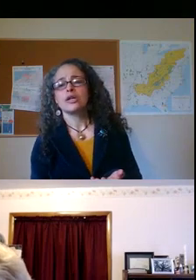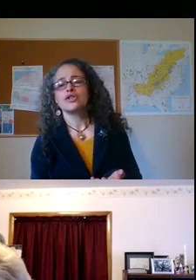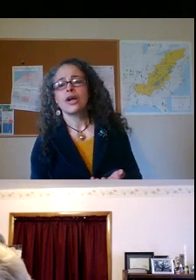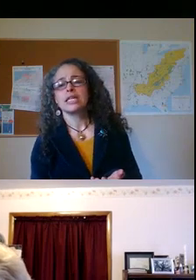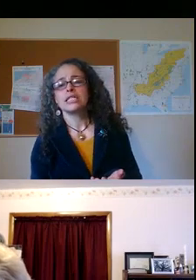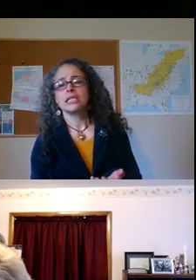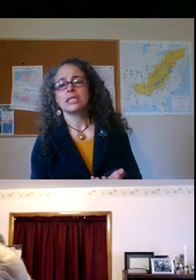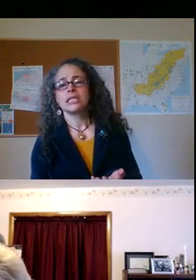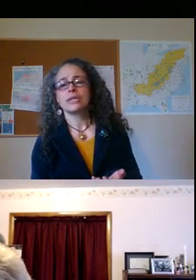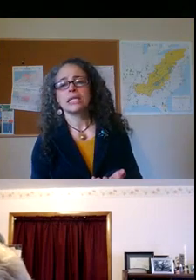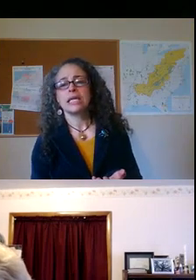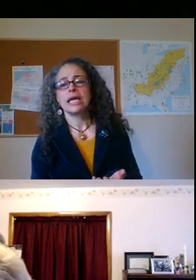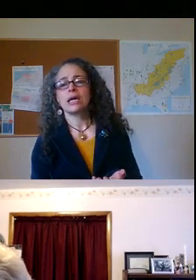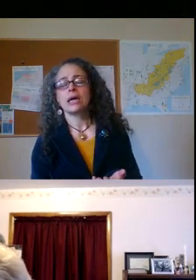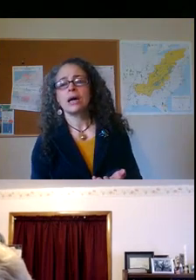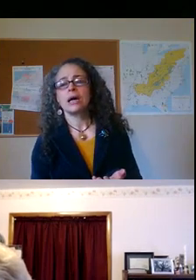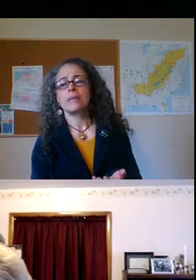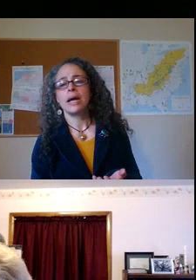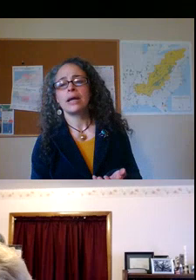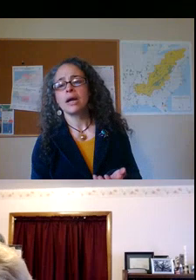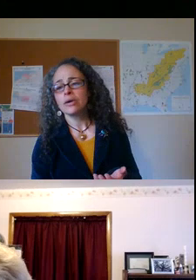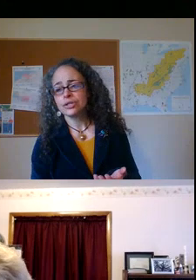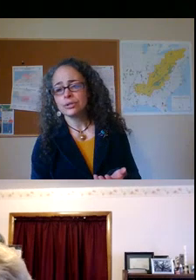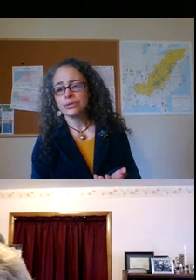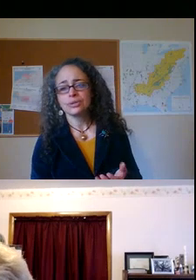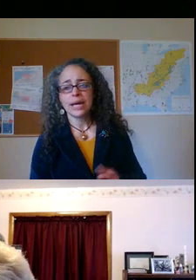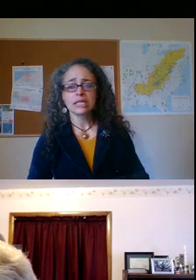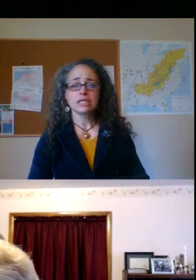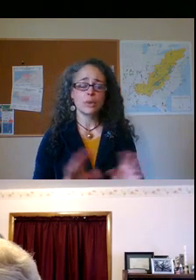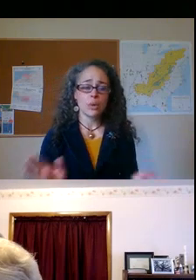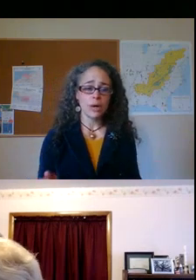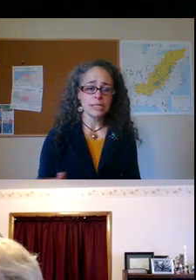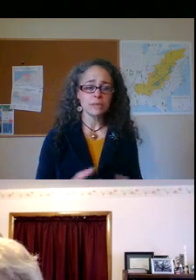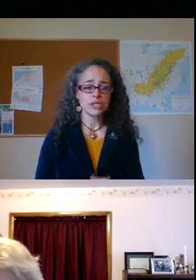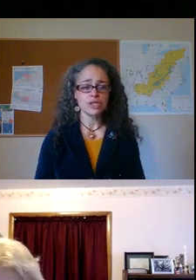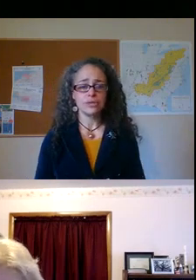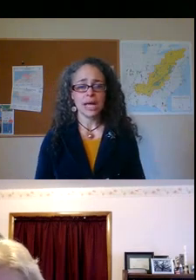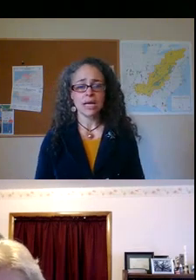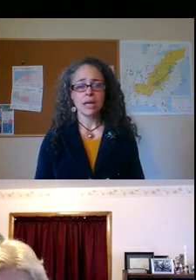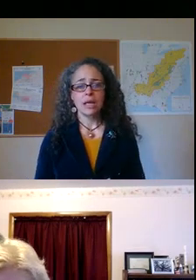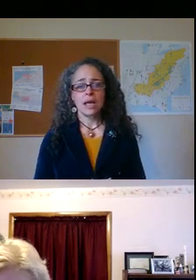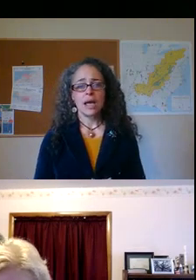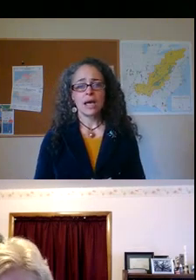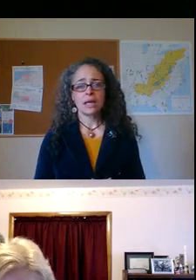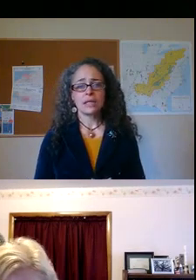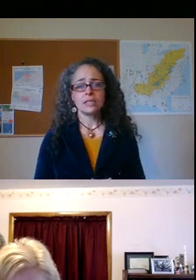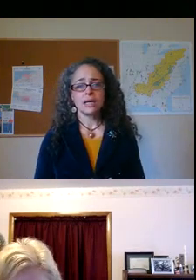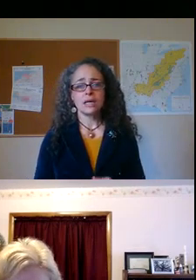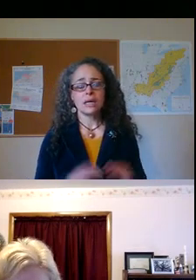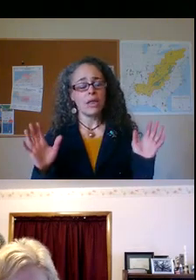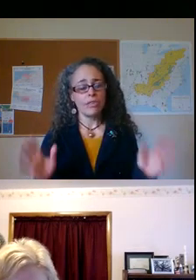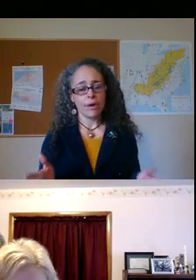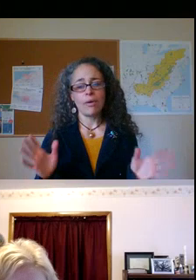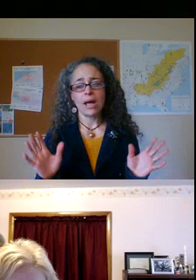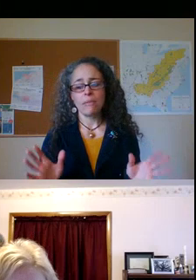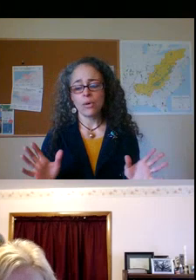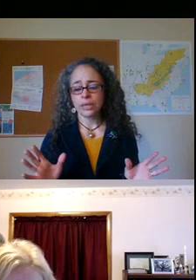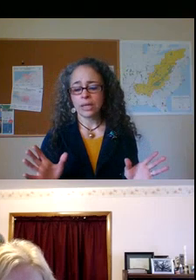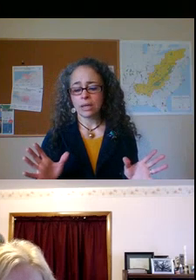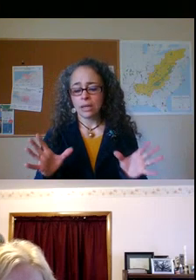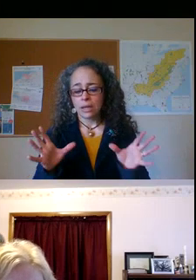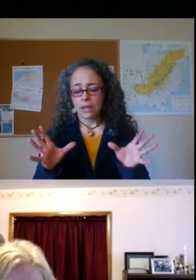It's a large grant. There is a link. I encourage you to explore as much as you can. And